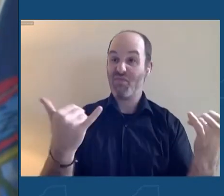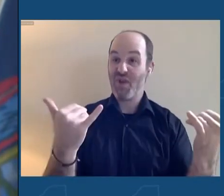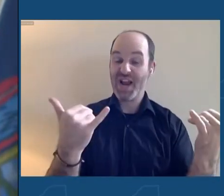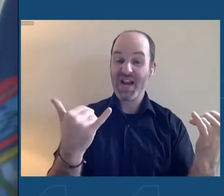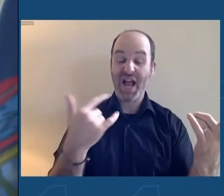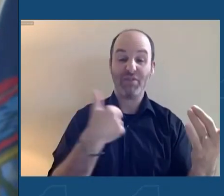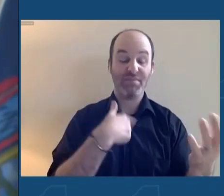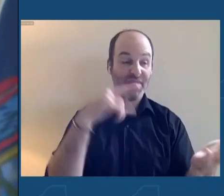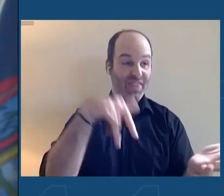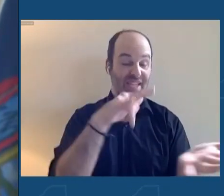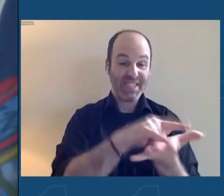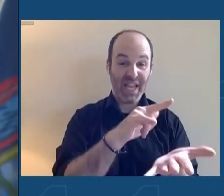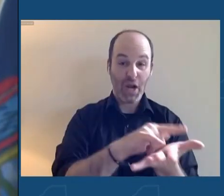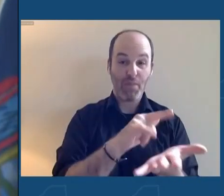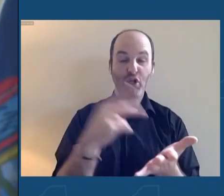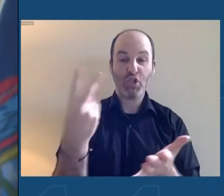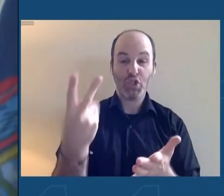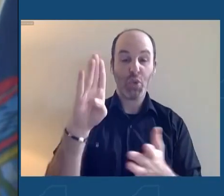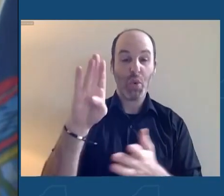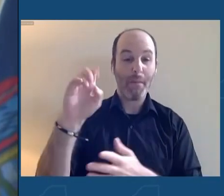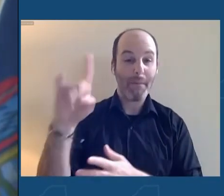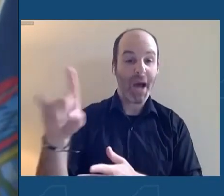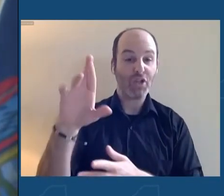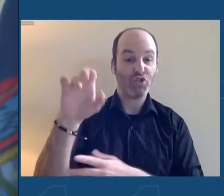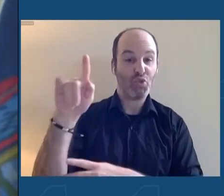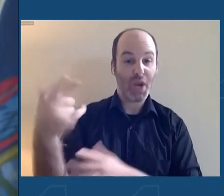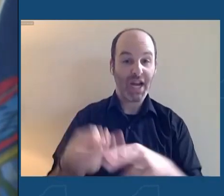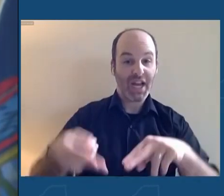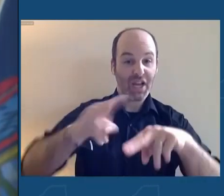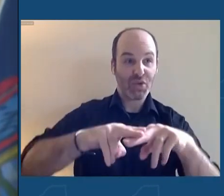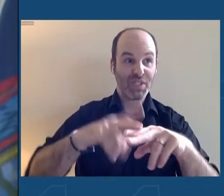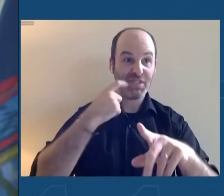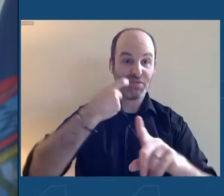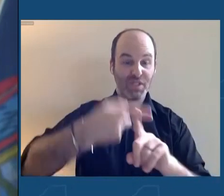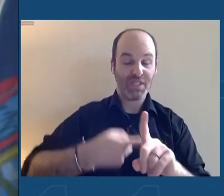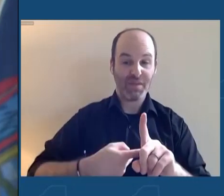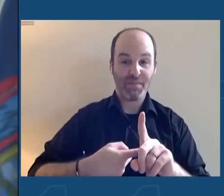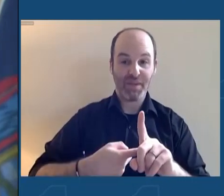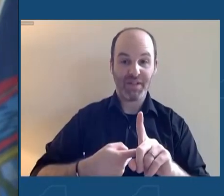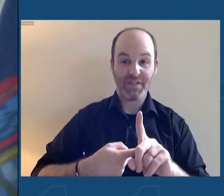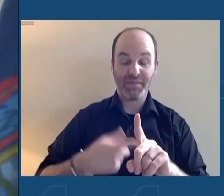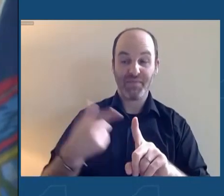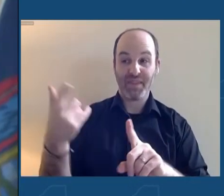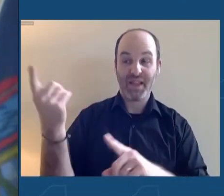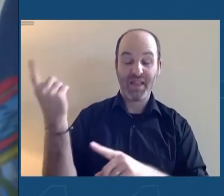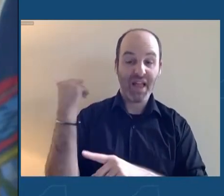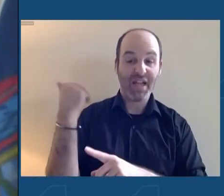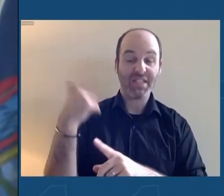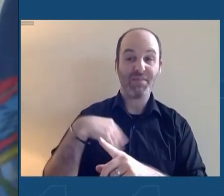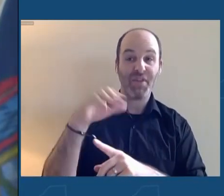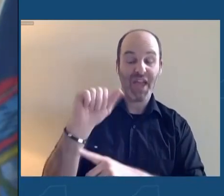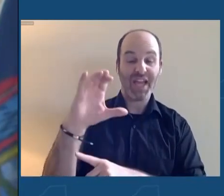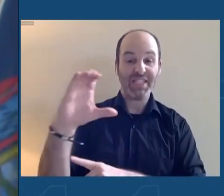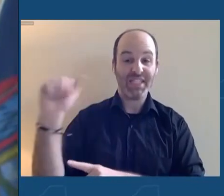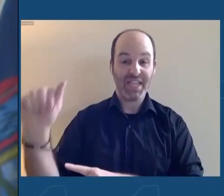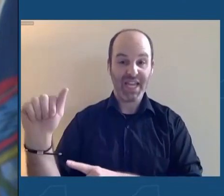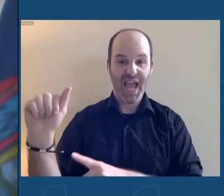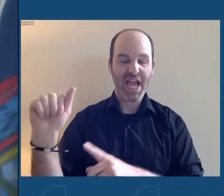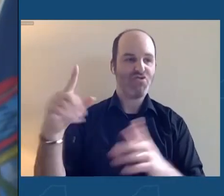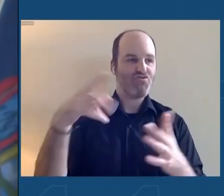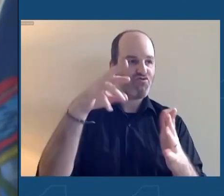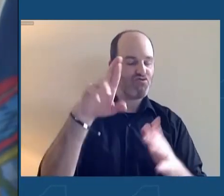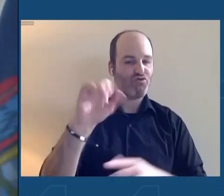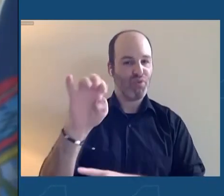within the past 10 months. Last month being accredited by ACA as the first airport in the United States